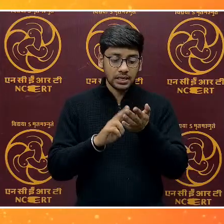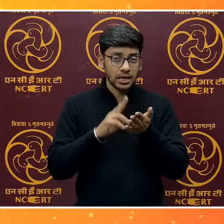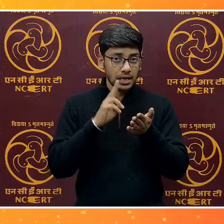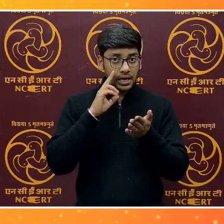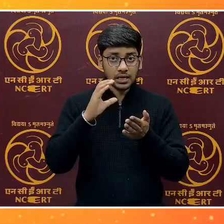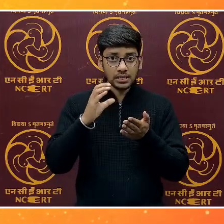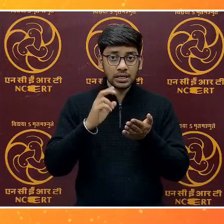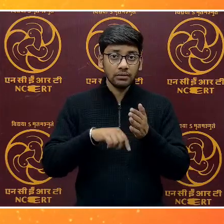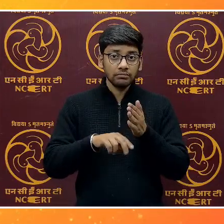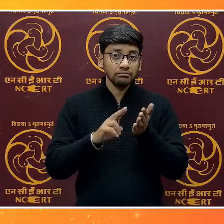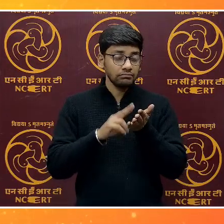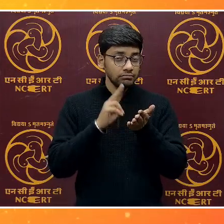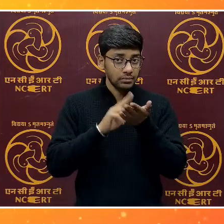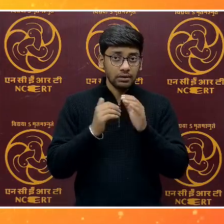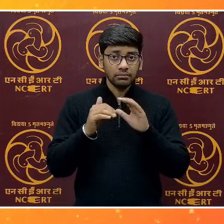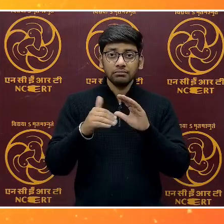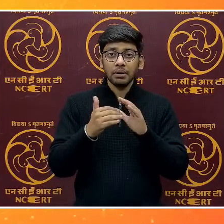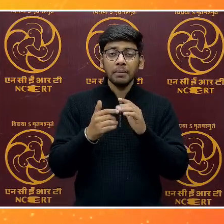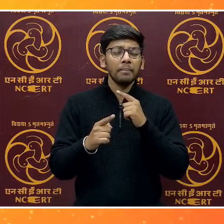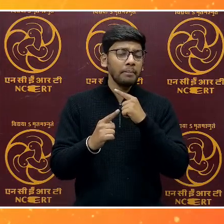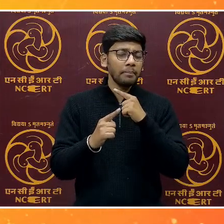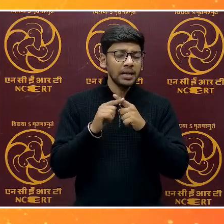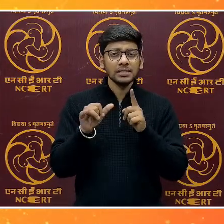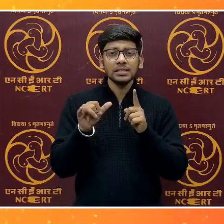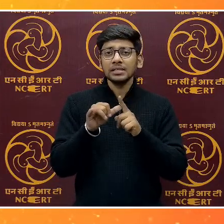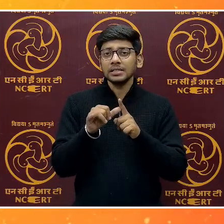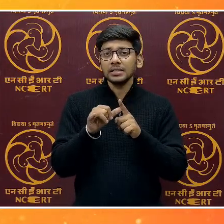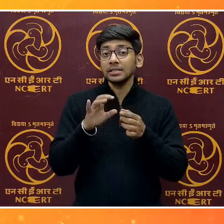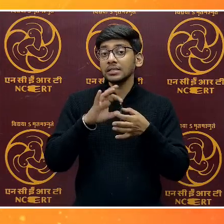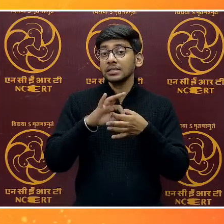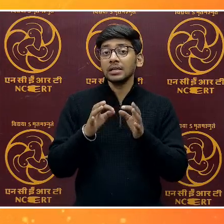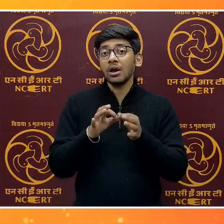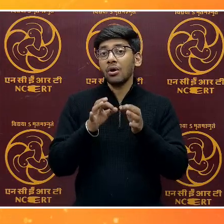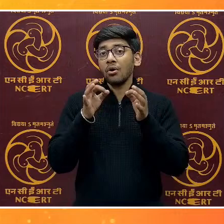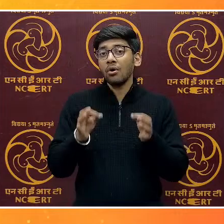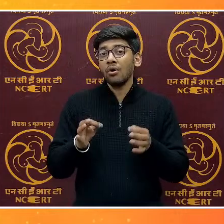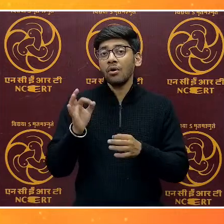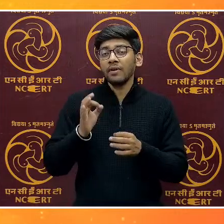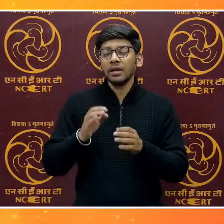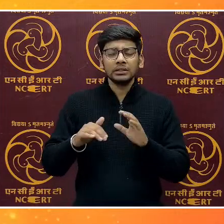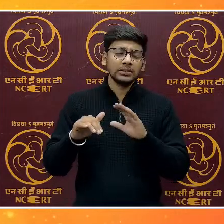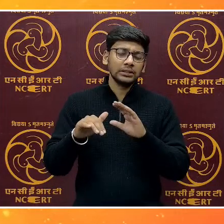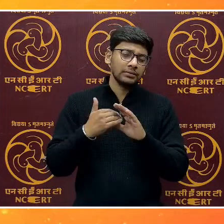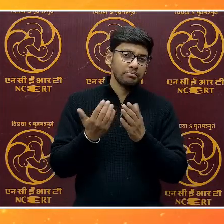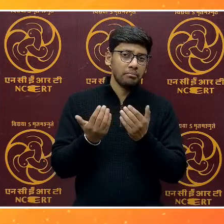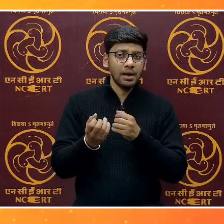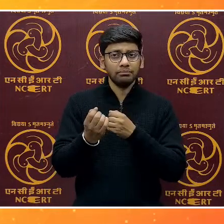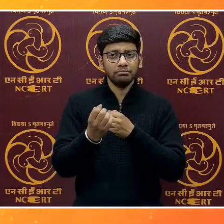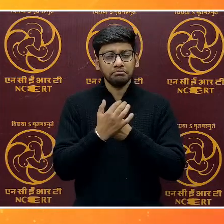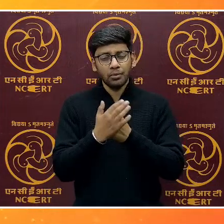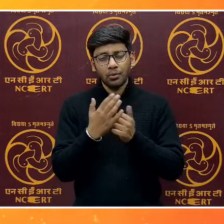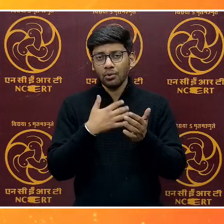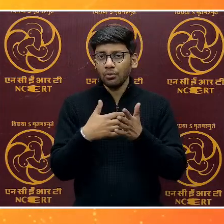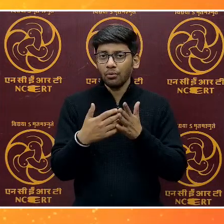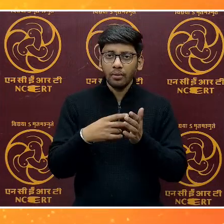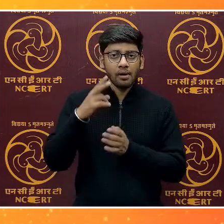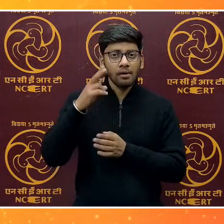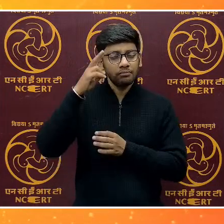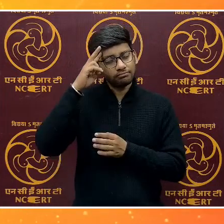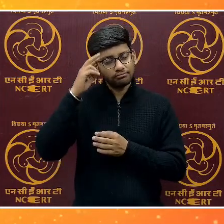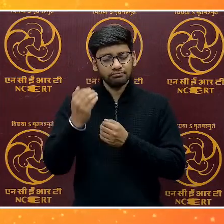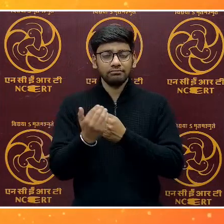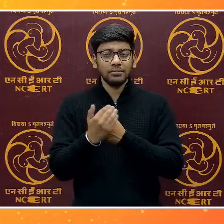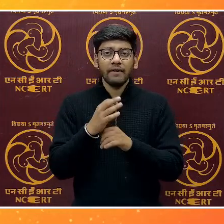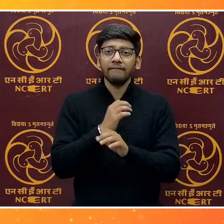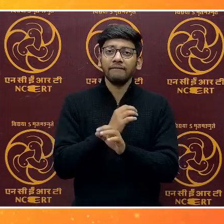tth.class3@ciet.nic.in. And on our YouTube handle NCERT Official, you can send us your questions, suggestions and your feedback. And to know more